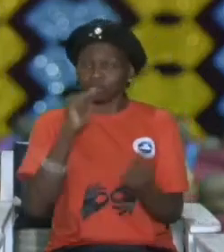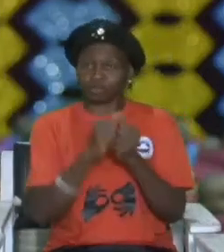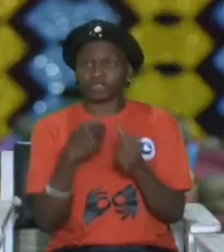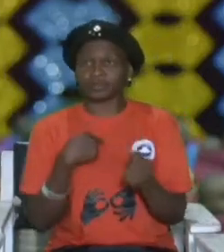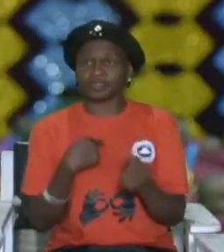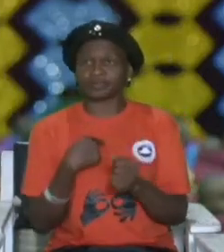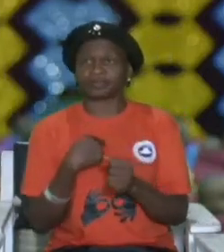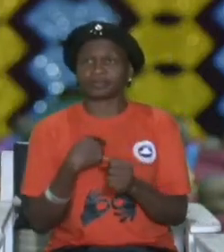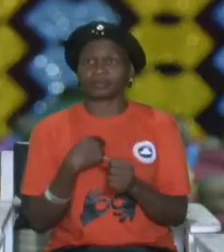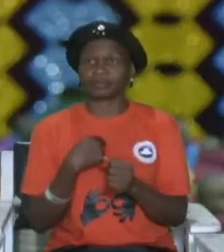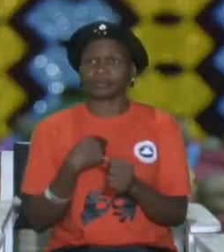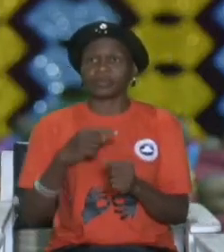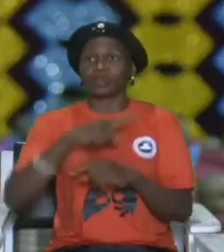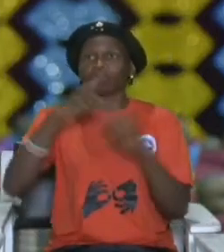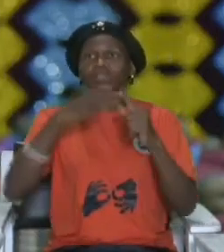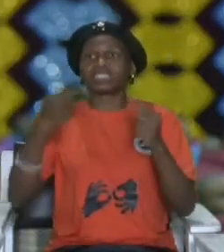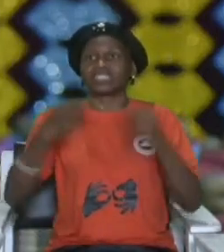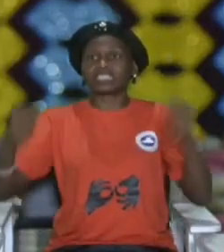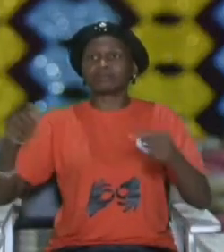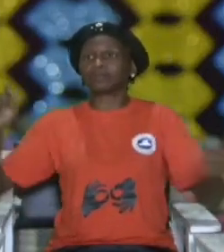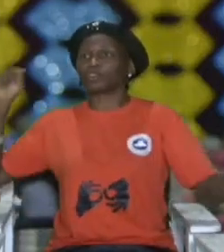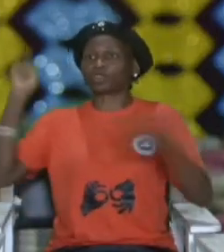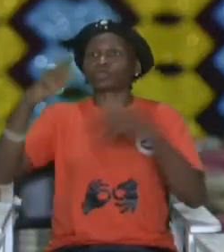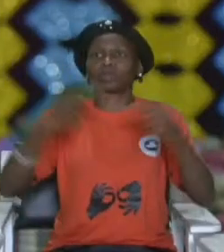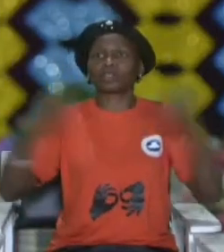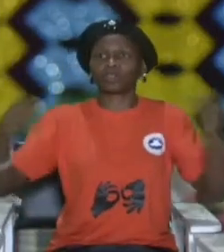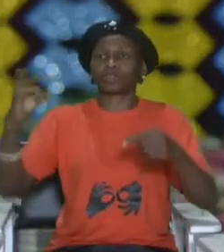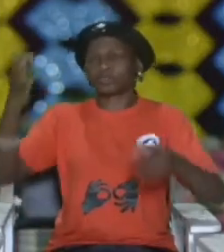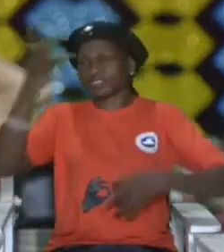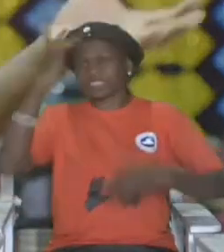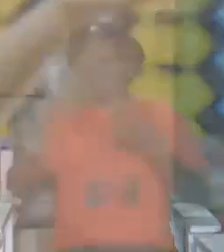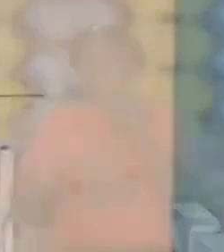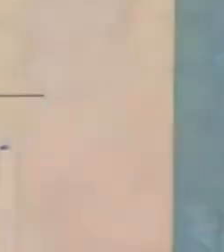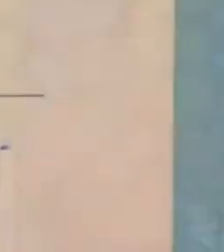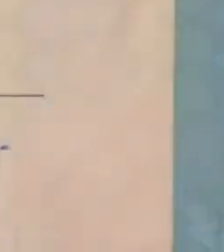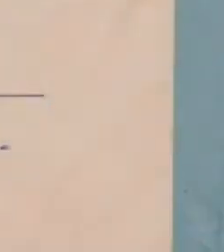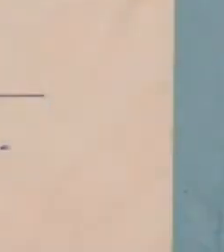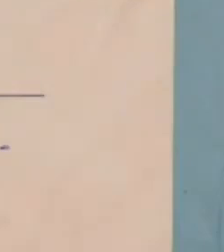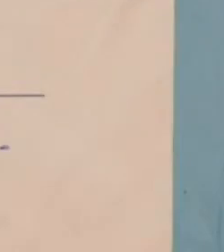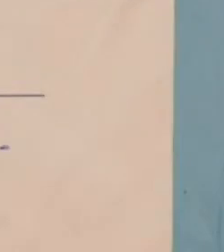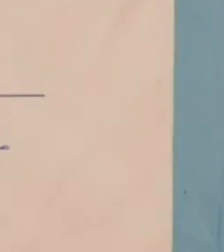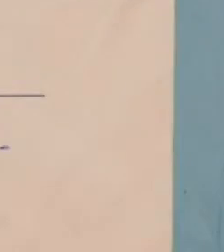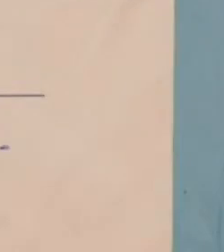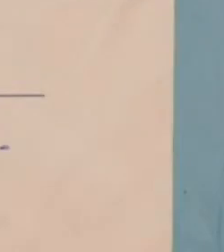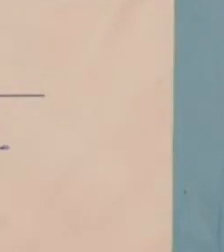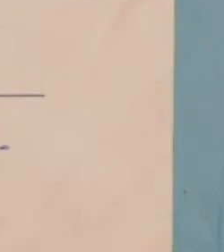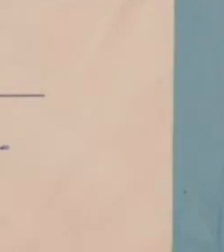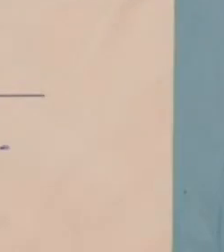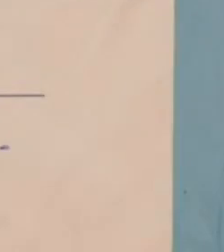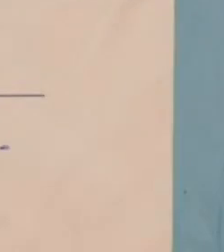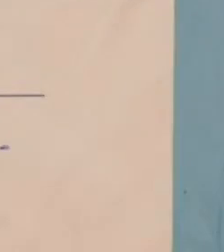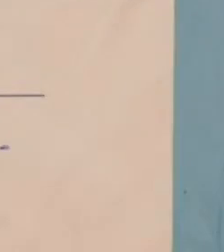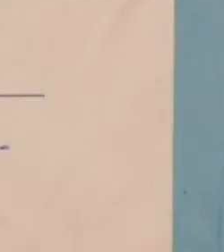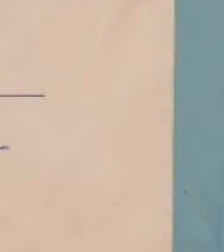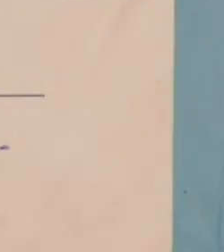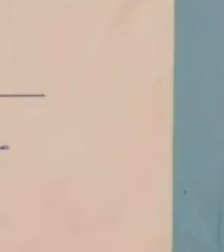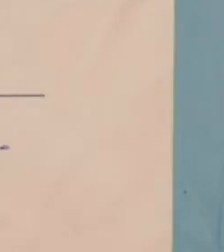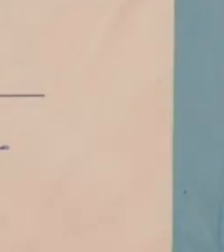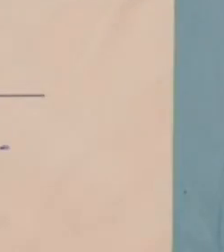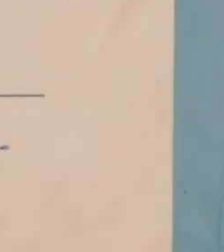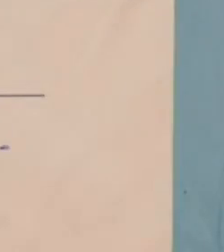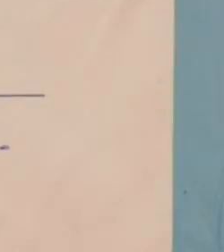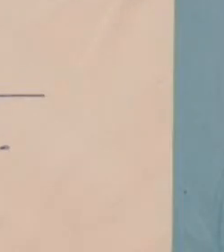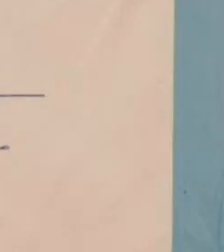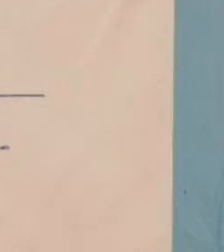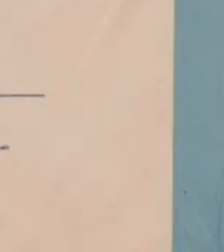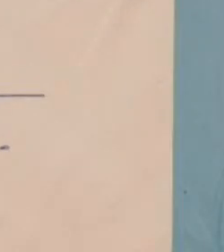So when the enemy throws an arrow of sickness, you would grab it with the left hand, and of course, you,